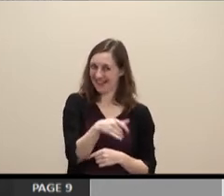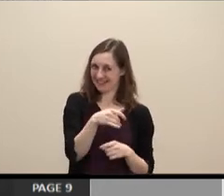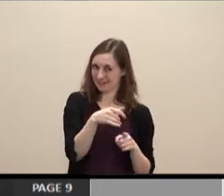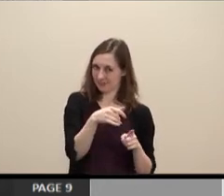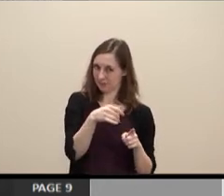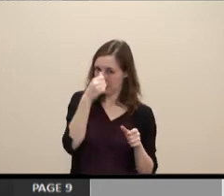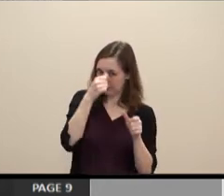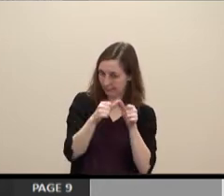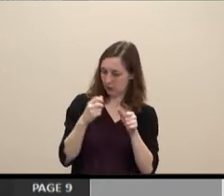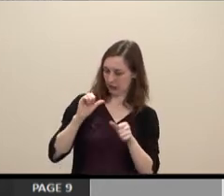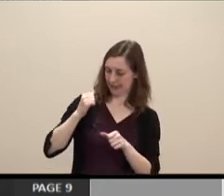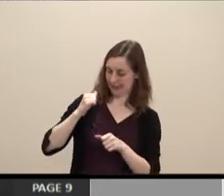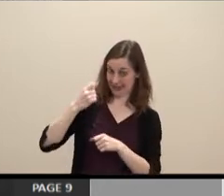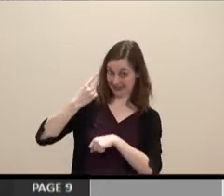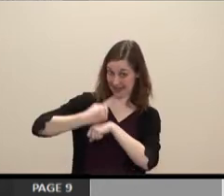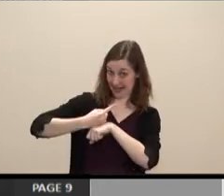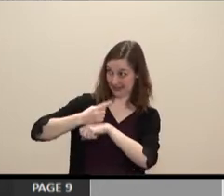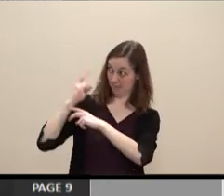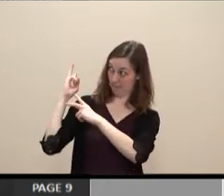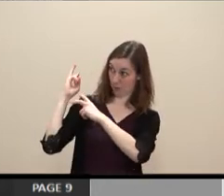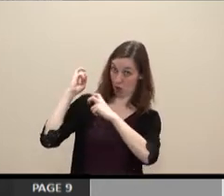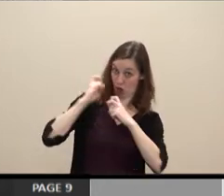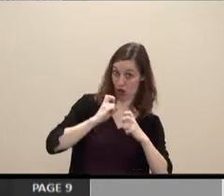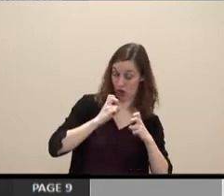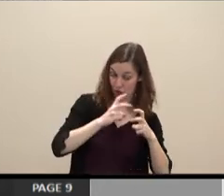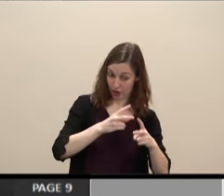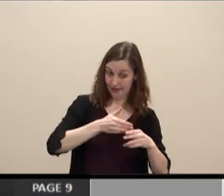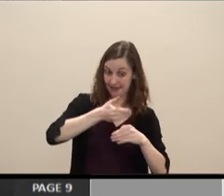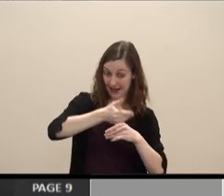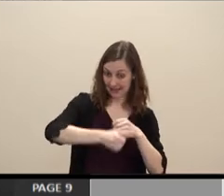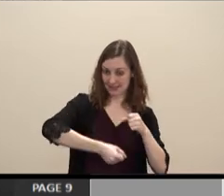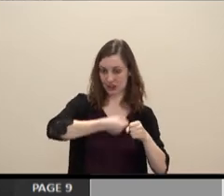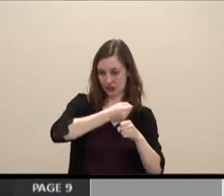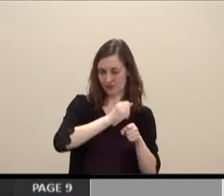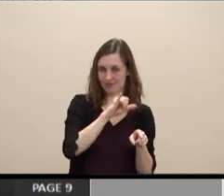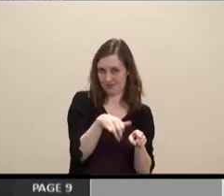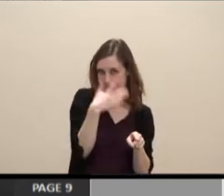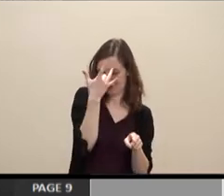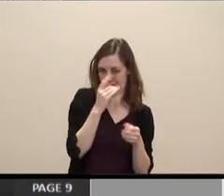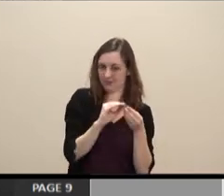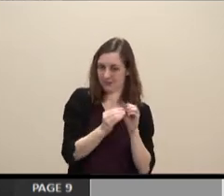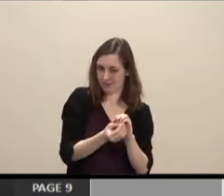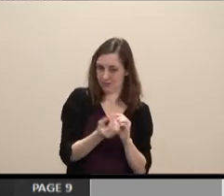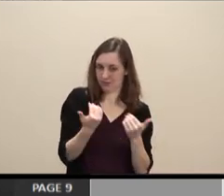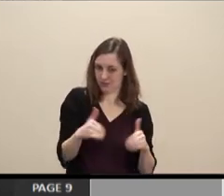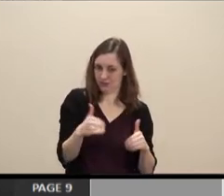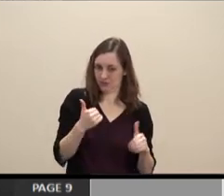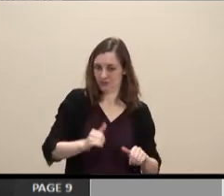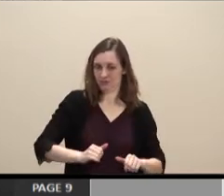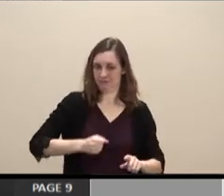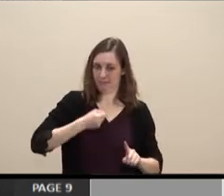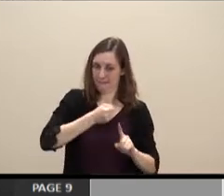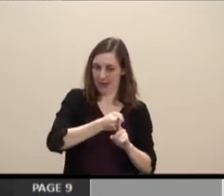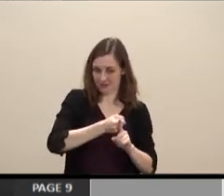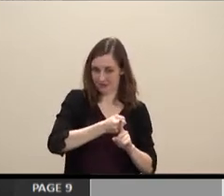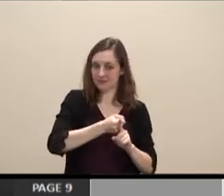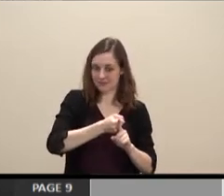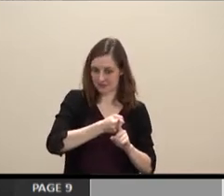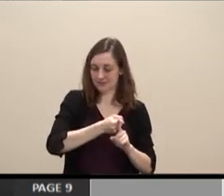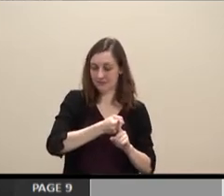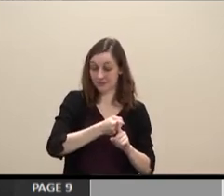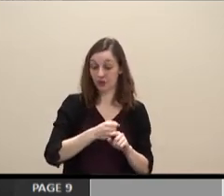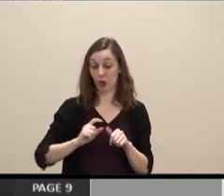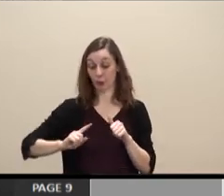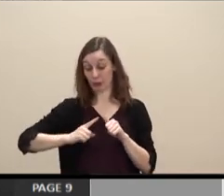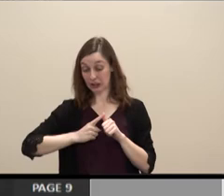$500,000 overall for the district, but that includes all of our Title I funds and everything. So for the general fund, the impact of that was,